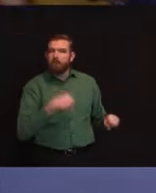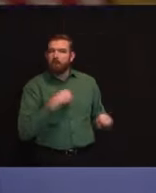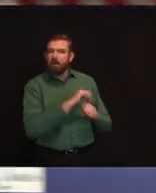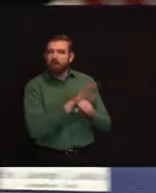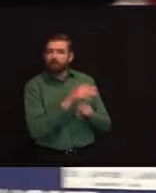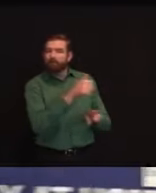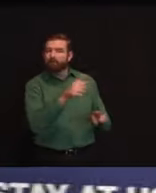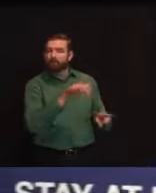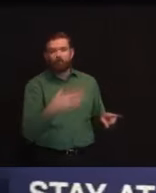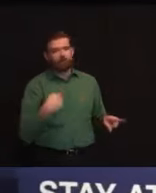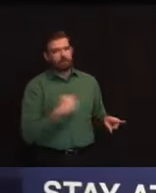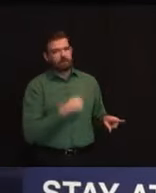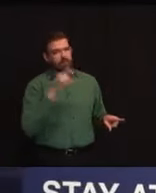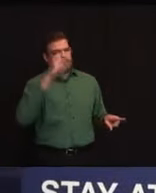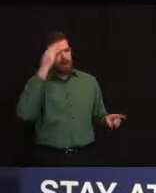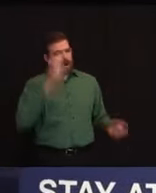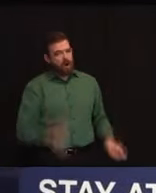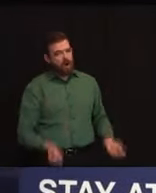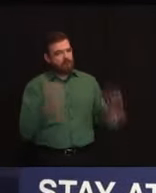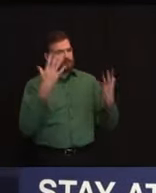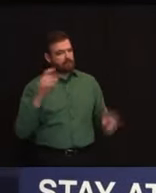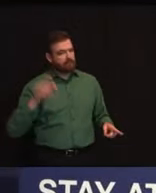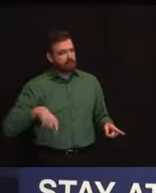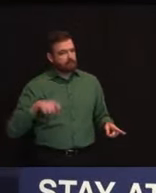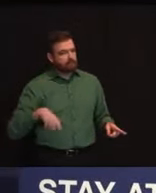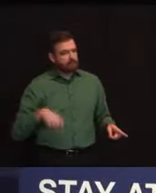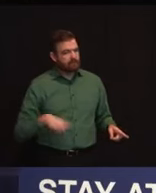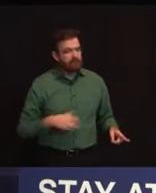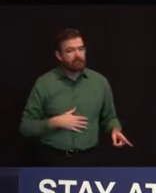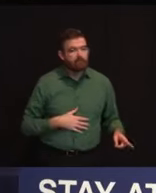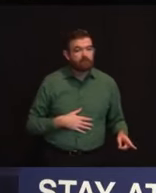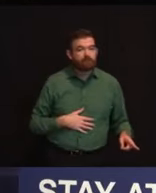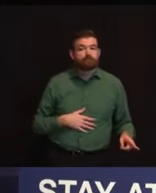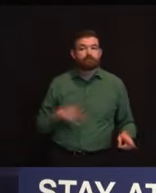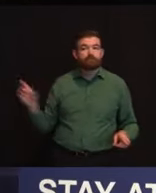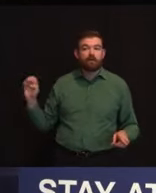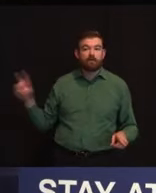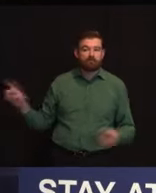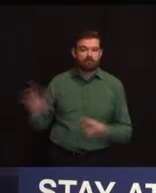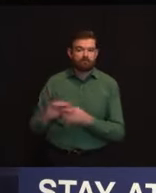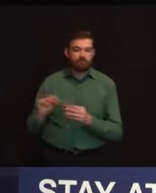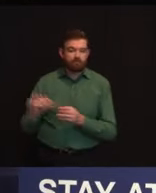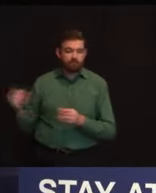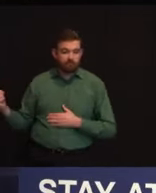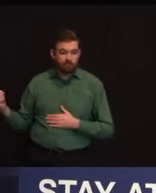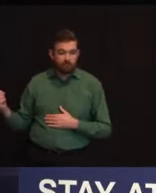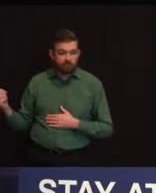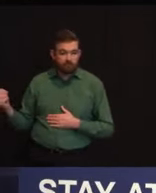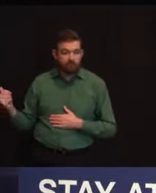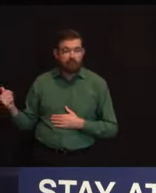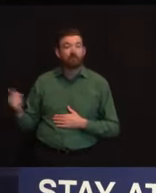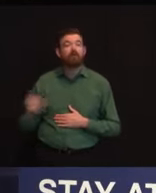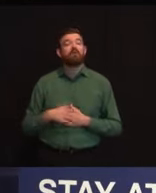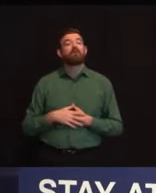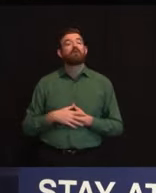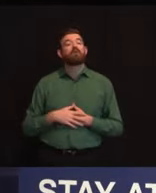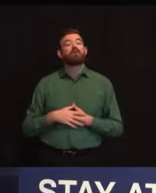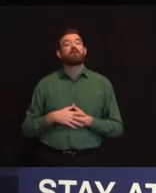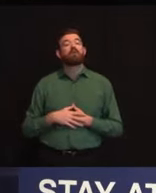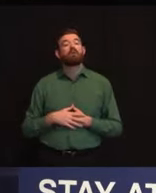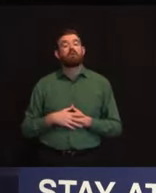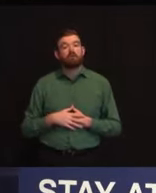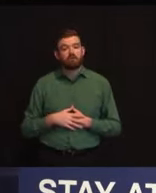In very brief, we consider a confirmed case or confirmed death anybody that tested positive for